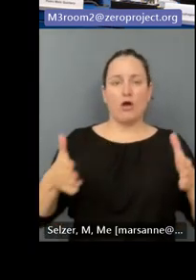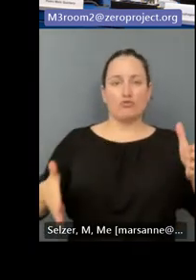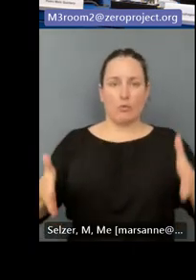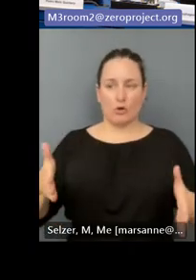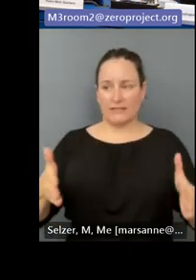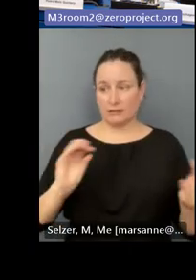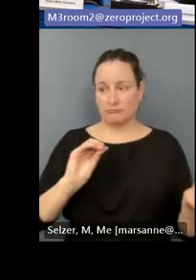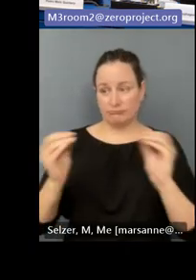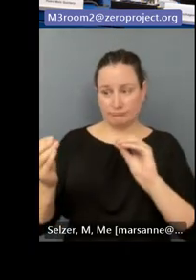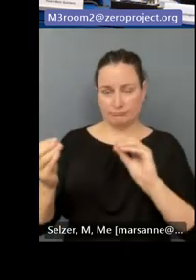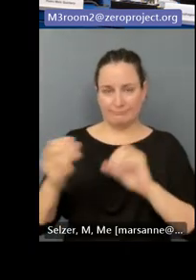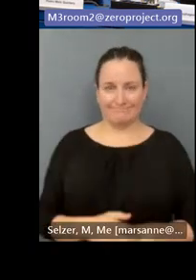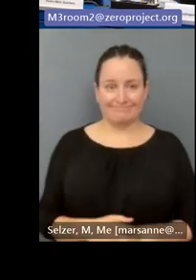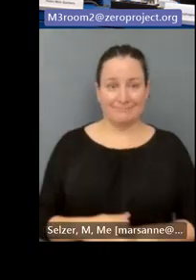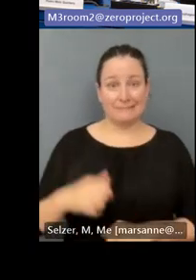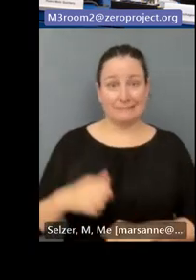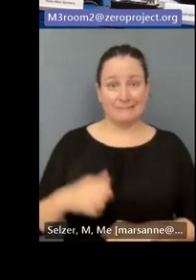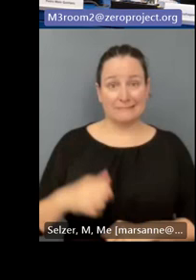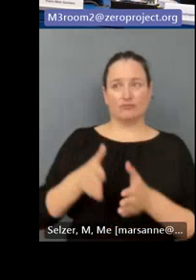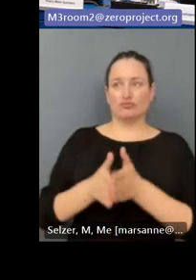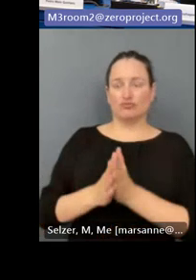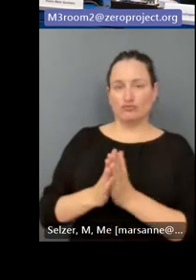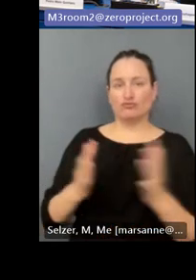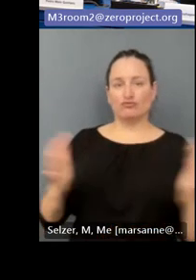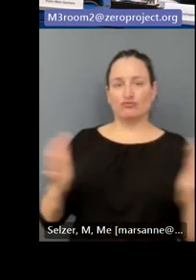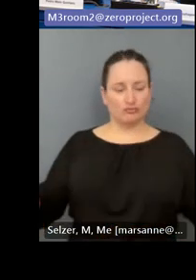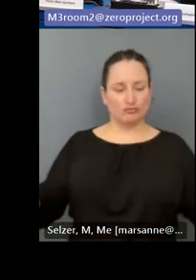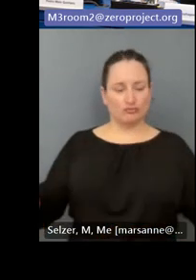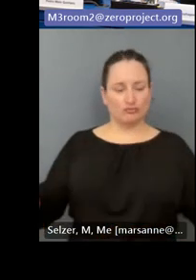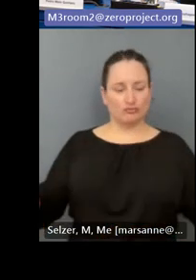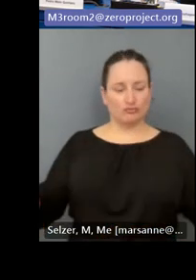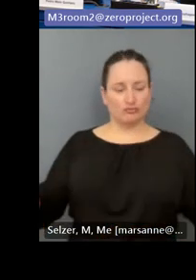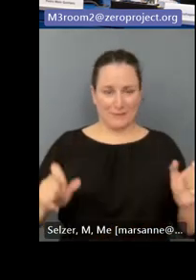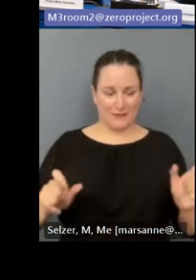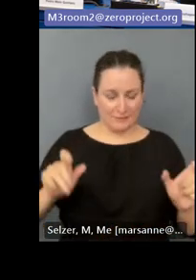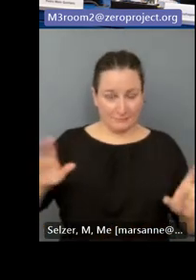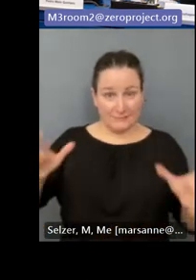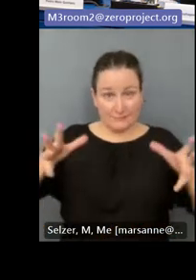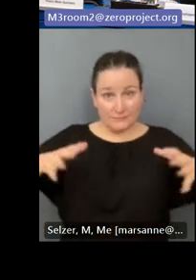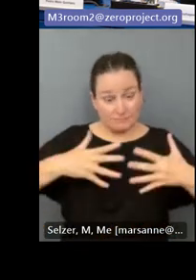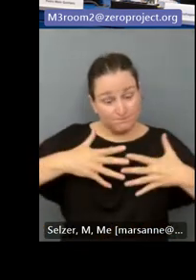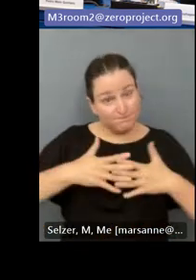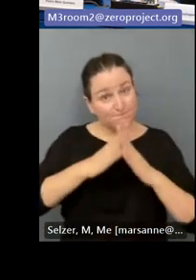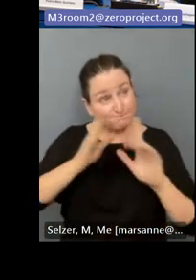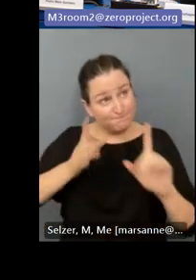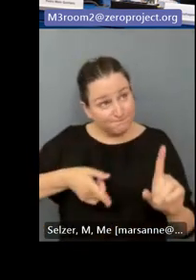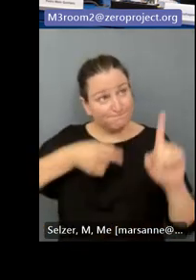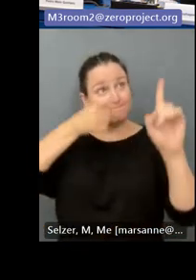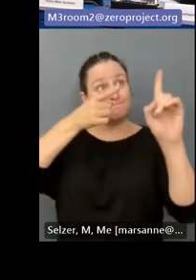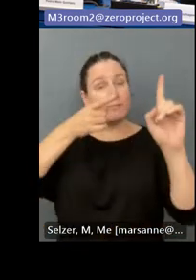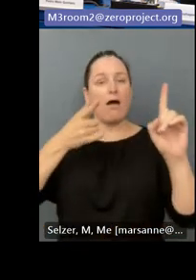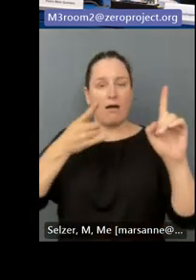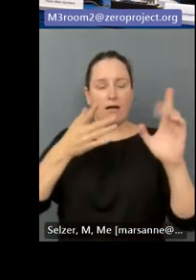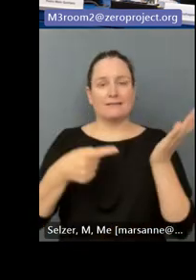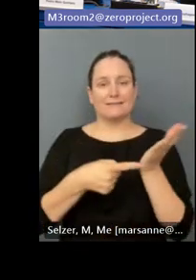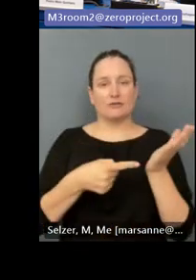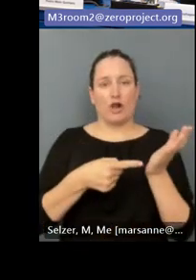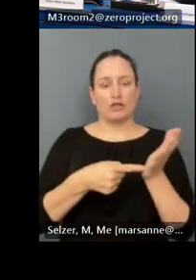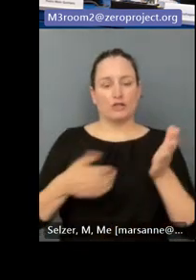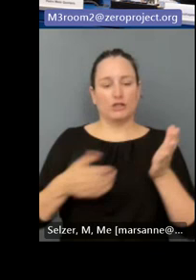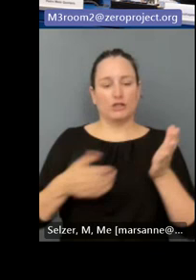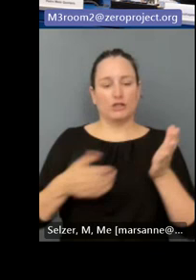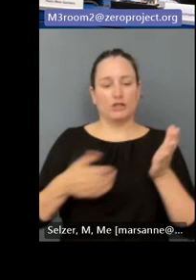social inclusion is our compass and robotics is our tool to build a better, more equitable and inclusive